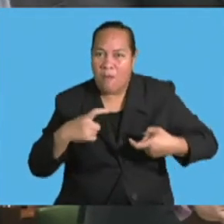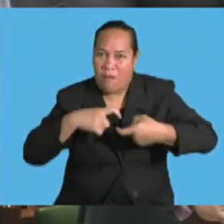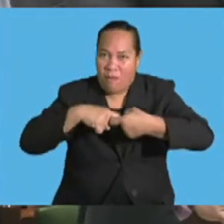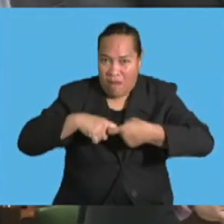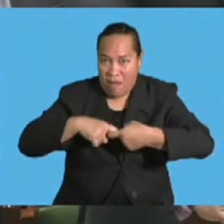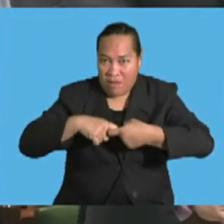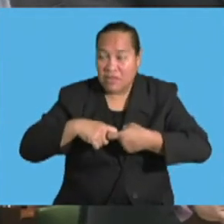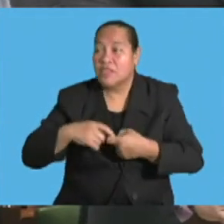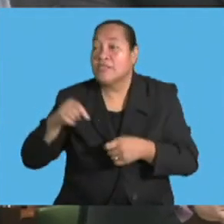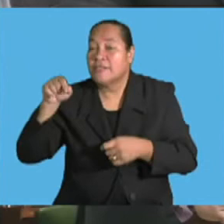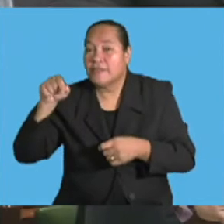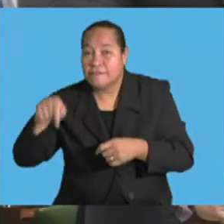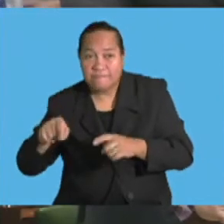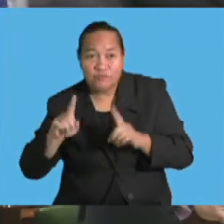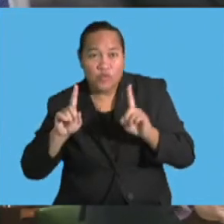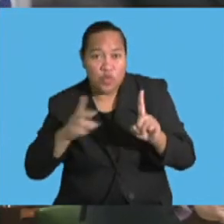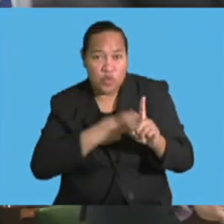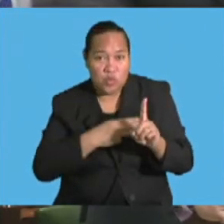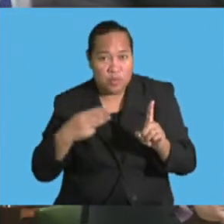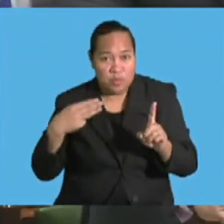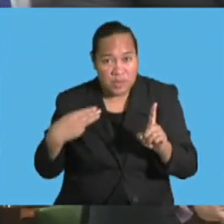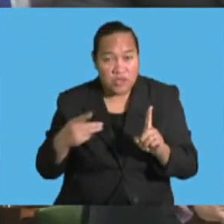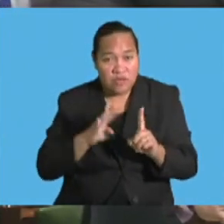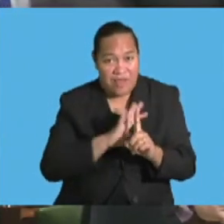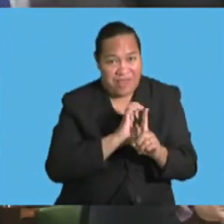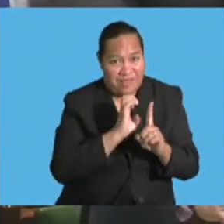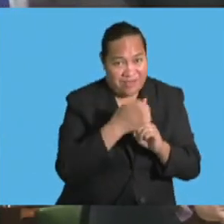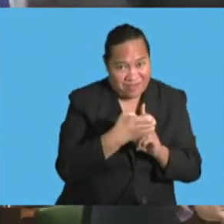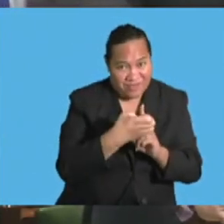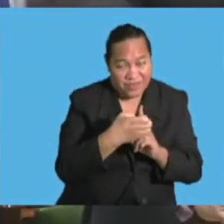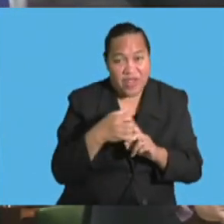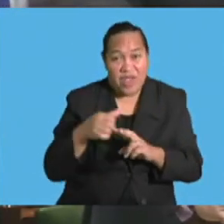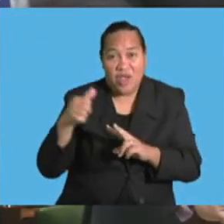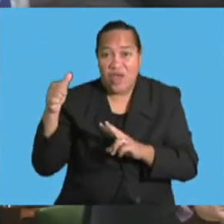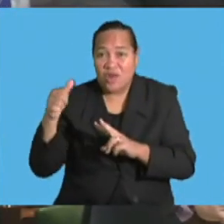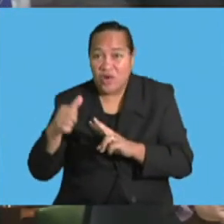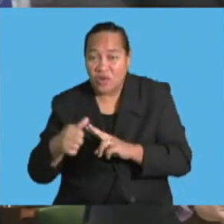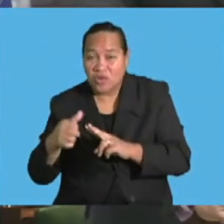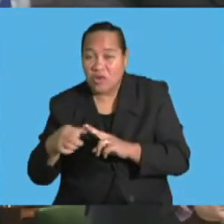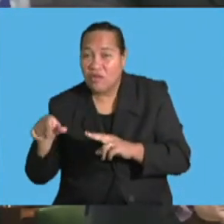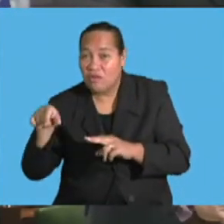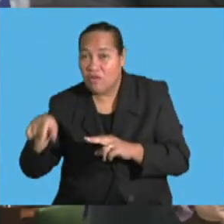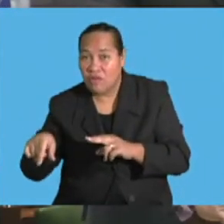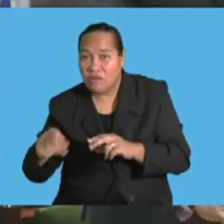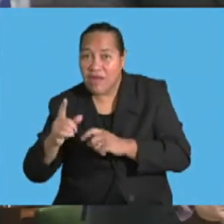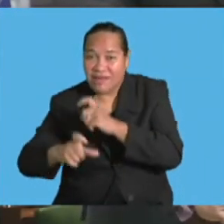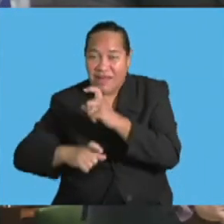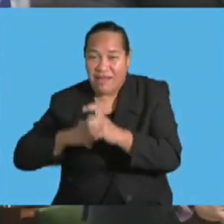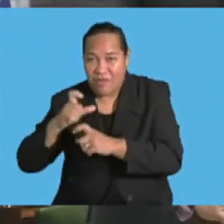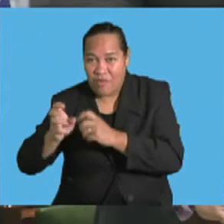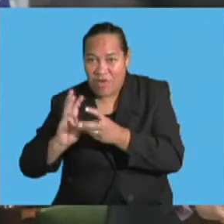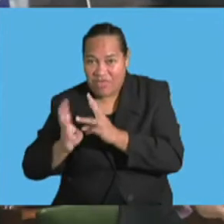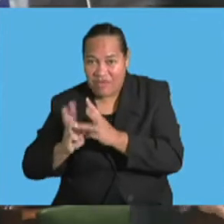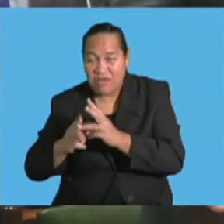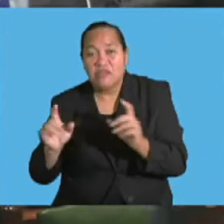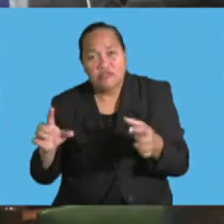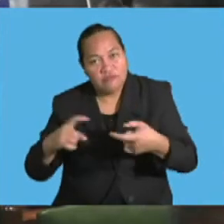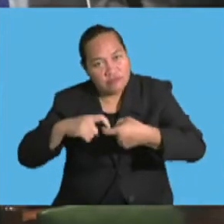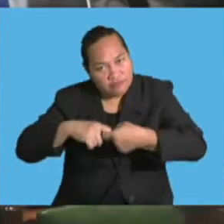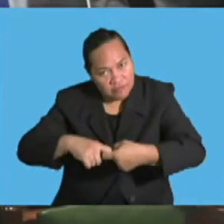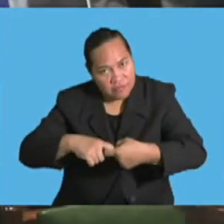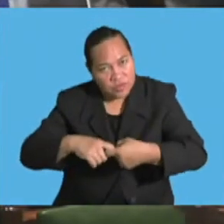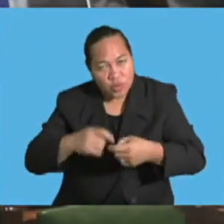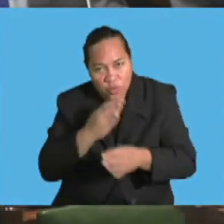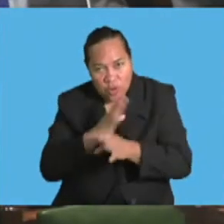the relationship, the intrinsic relationship between a strong economy and a stable climate agenda. Mr. Speaker, we want to assure